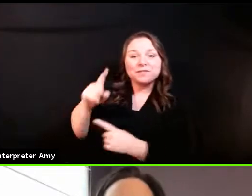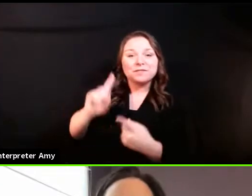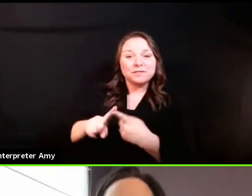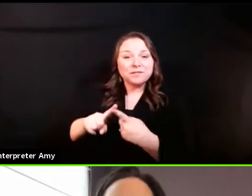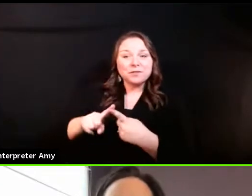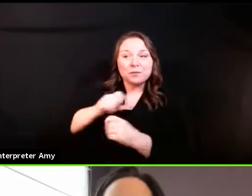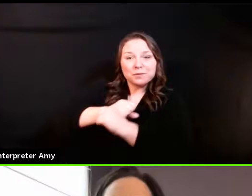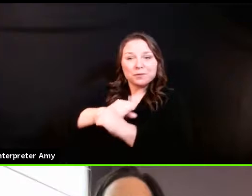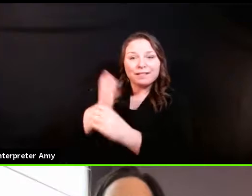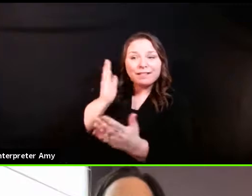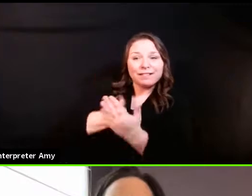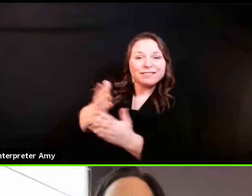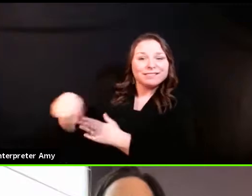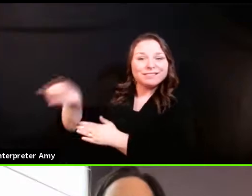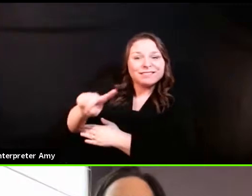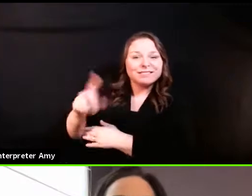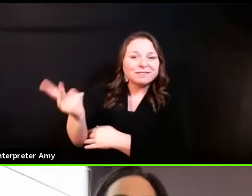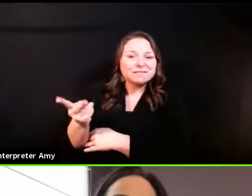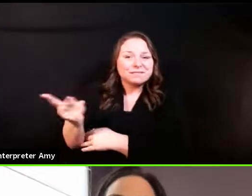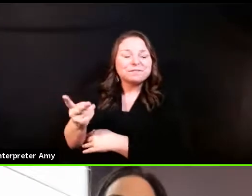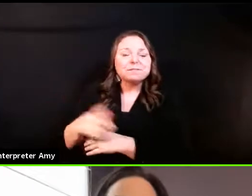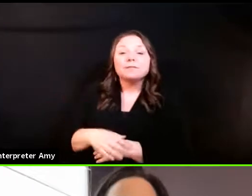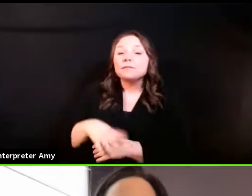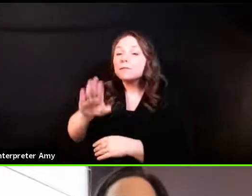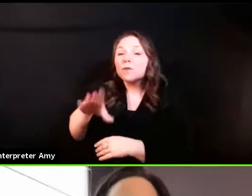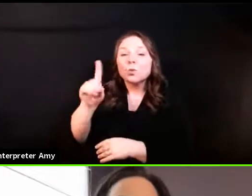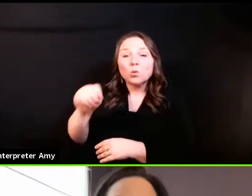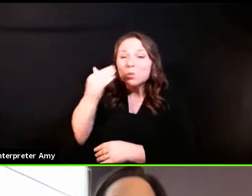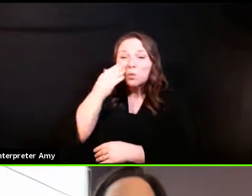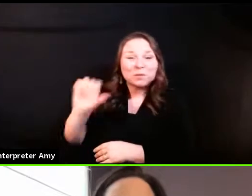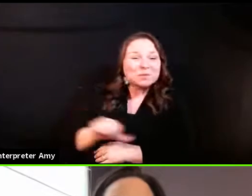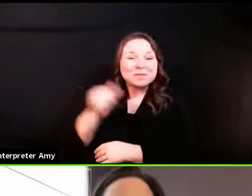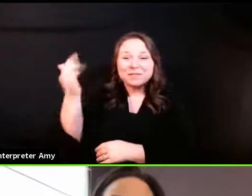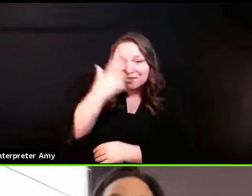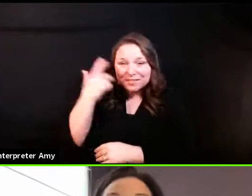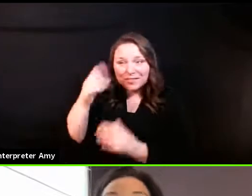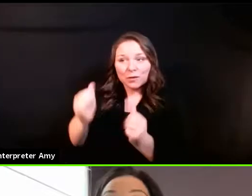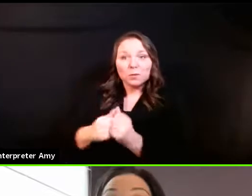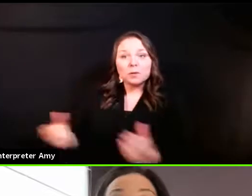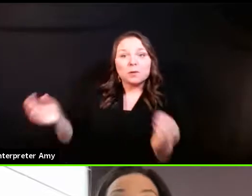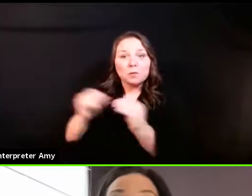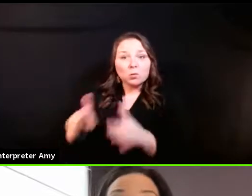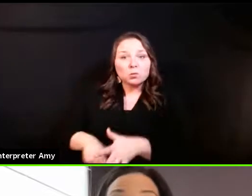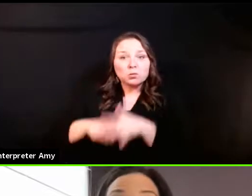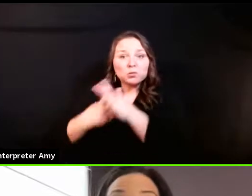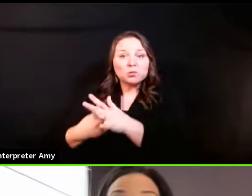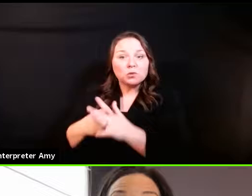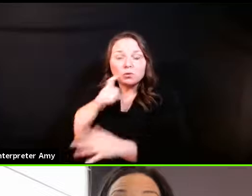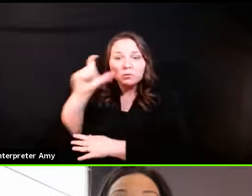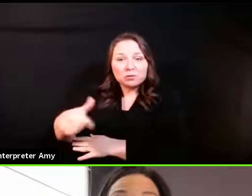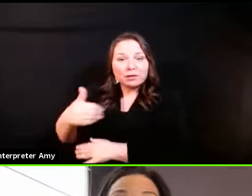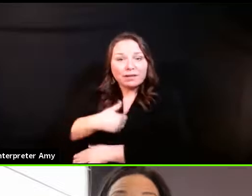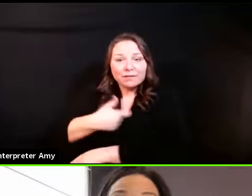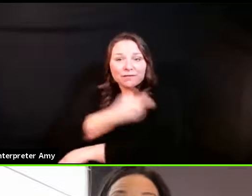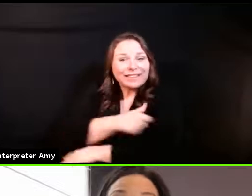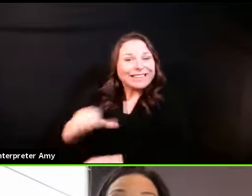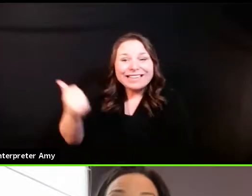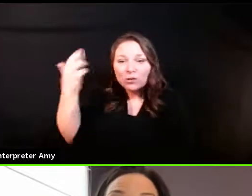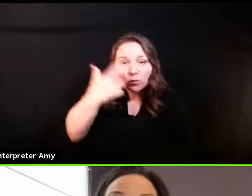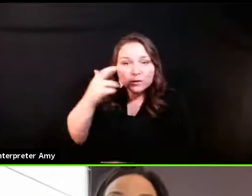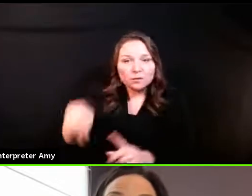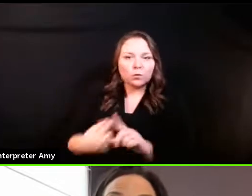against the variant, is there any reason with more of these variants spreading that we should not get vaccinated when it's our